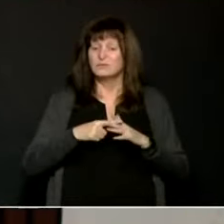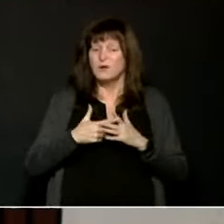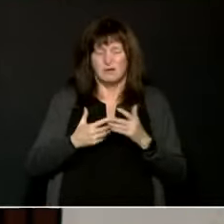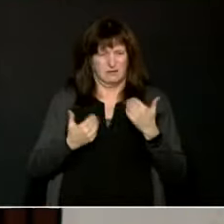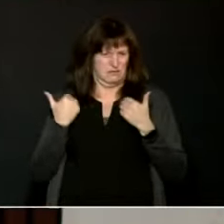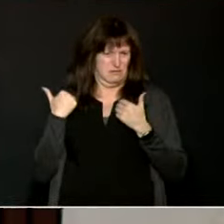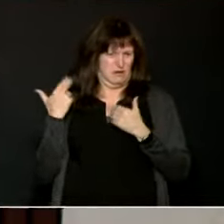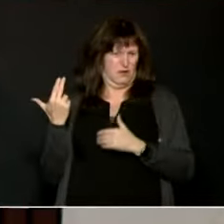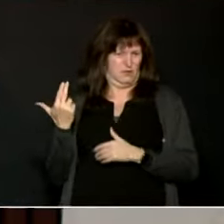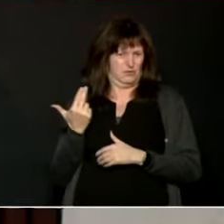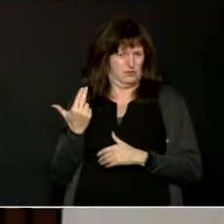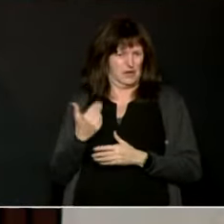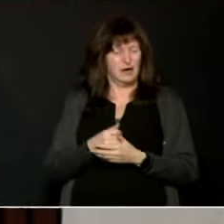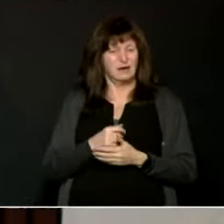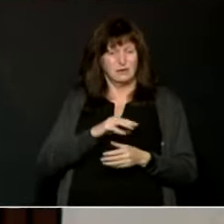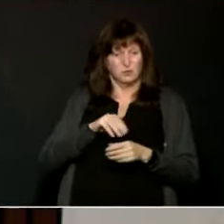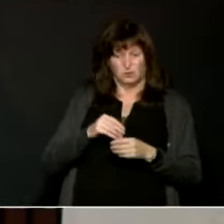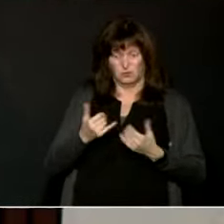deaths today.